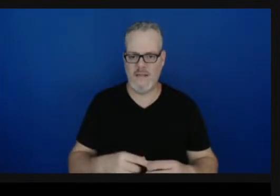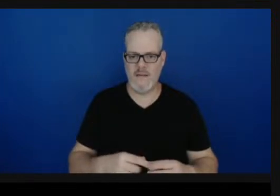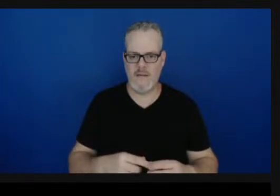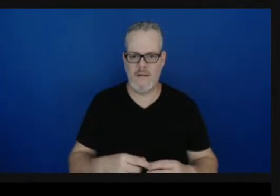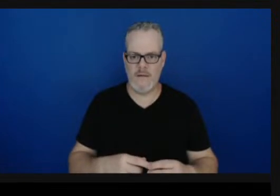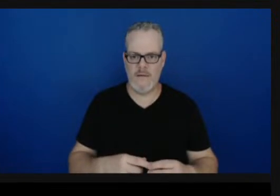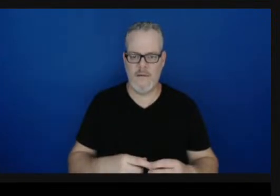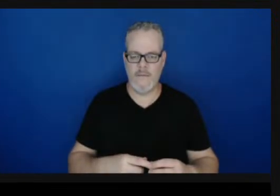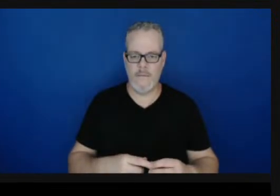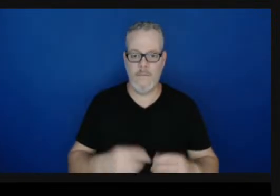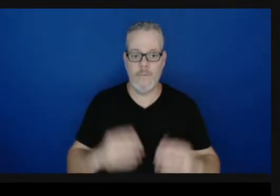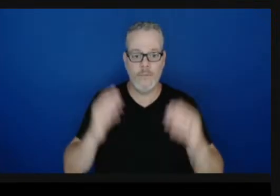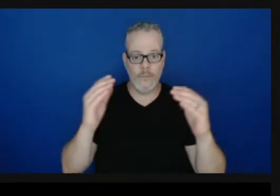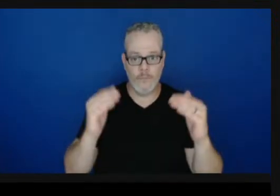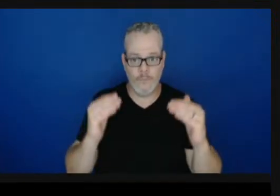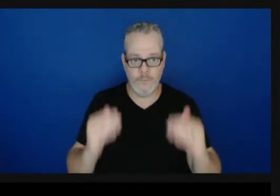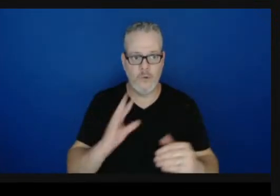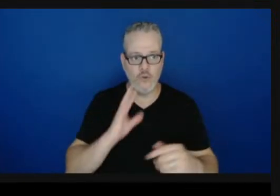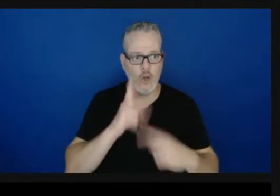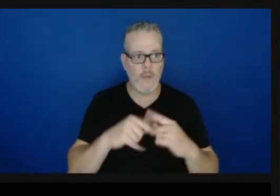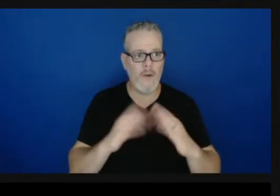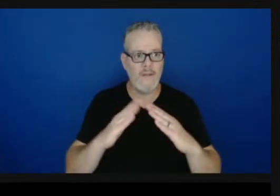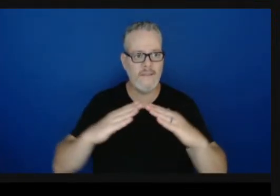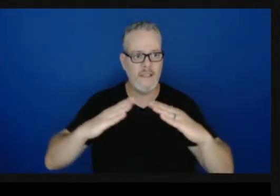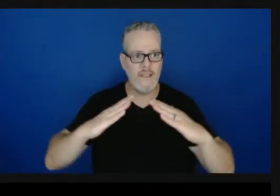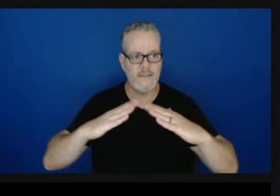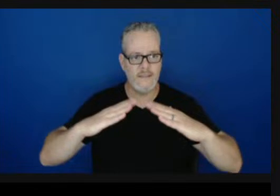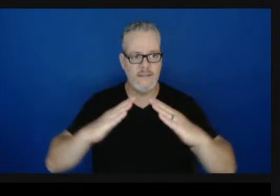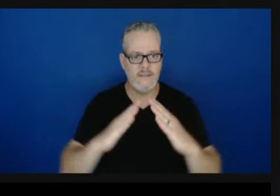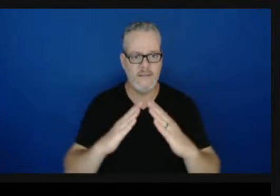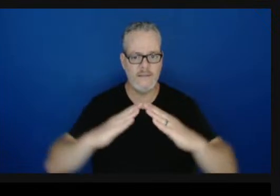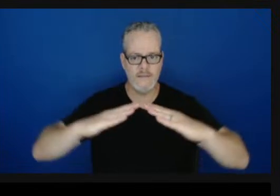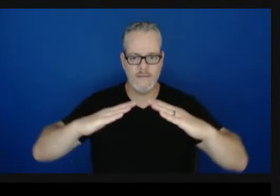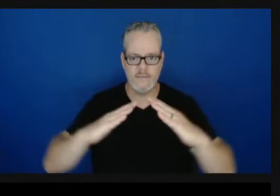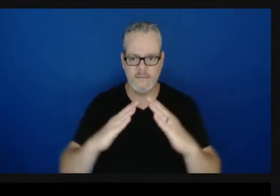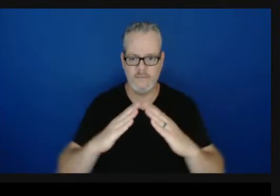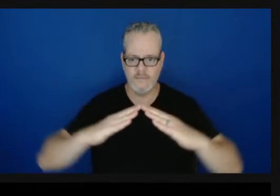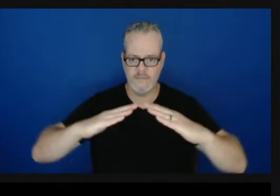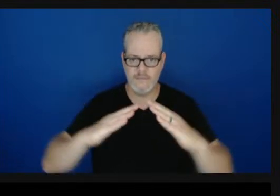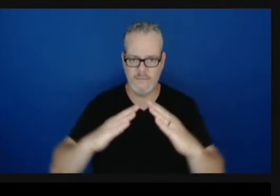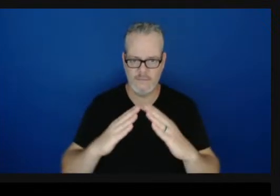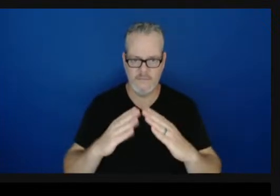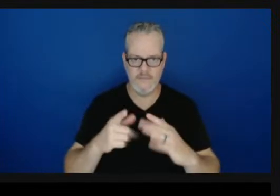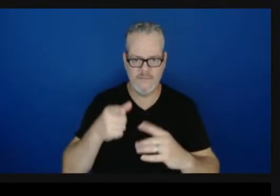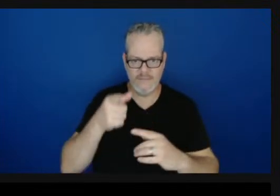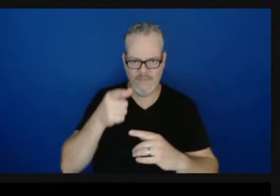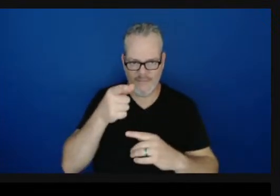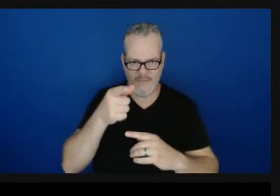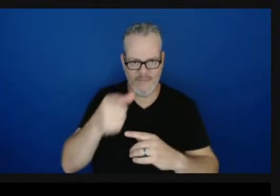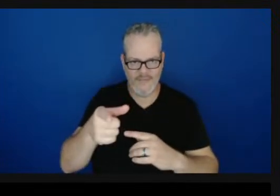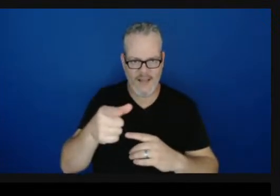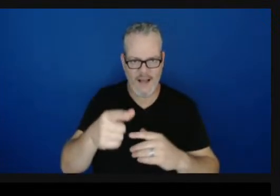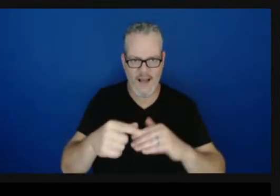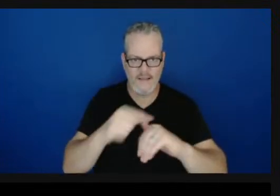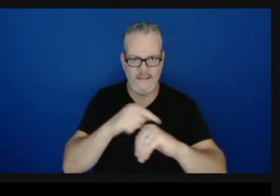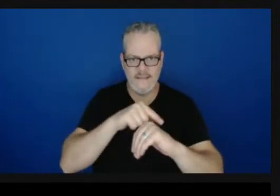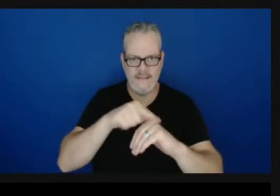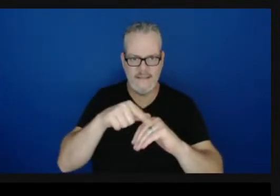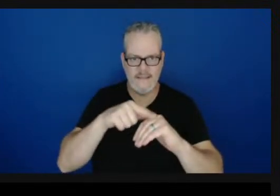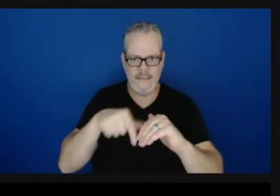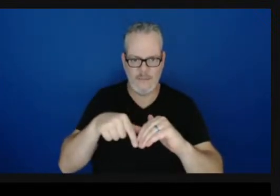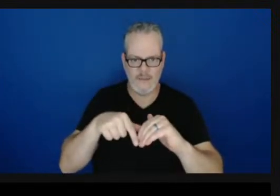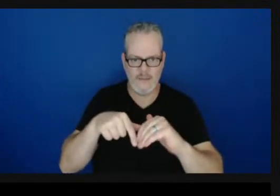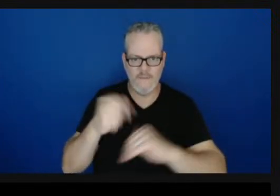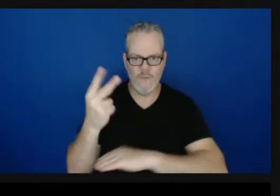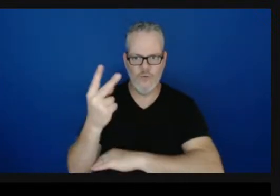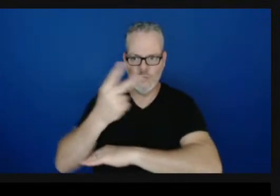All right, we'll go on to our tilt. And here is our summit 2 days, showing just in the 2 days,